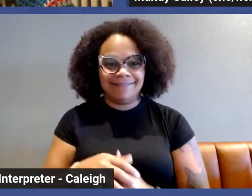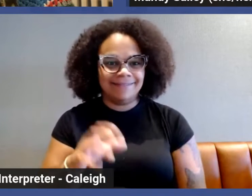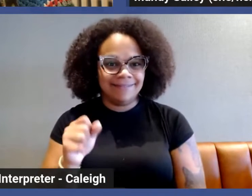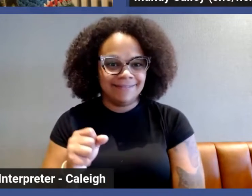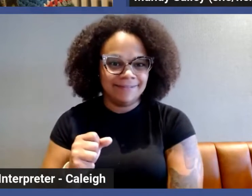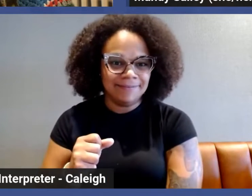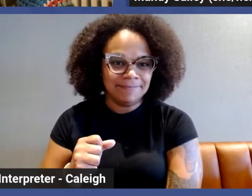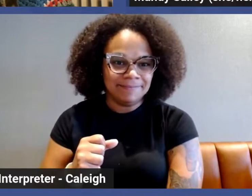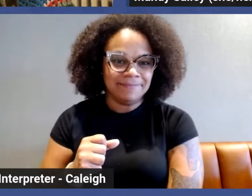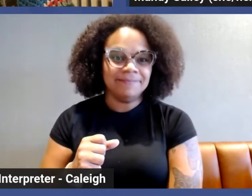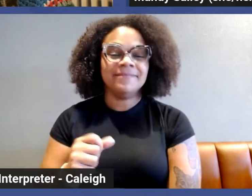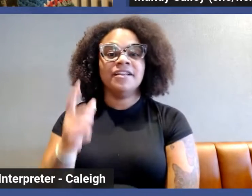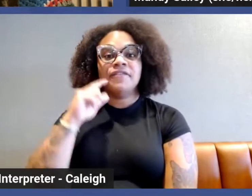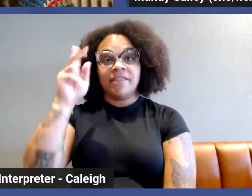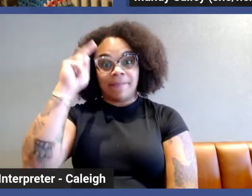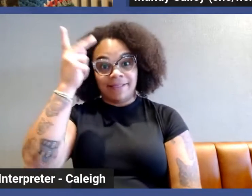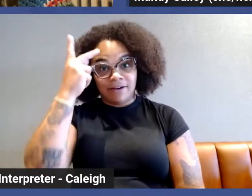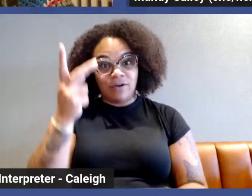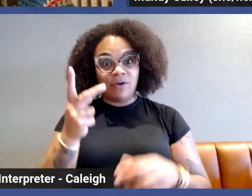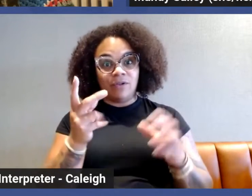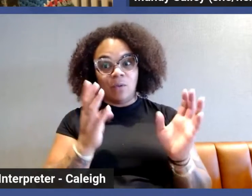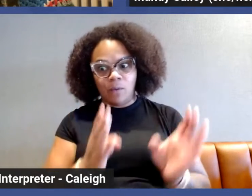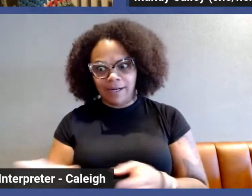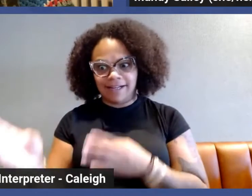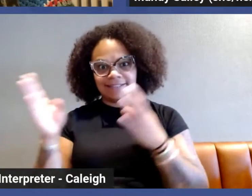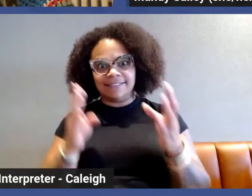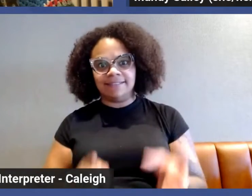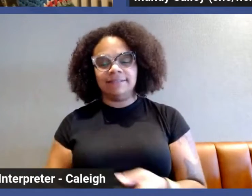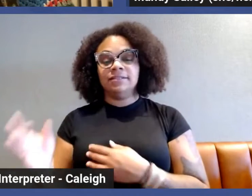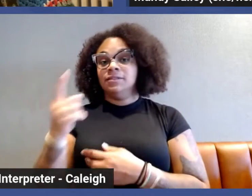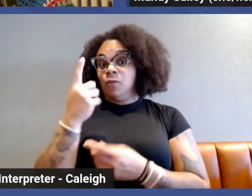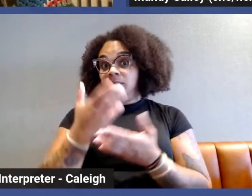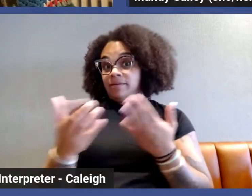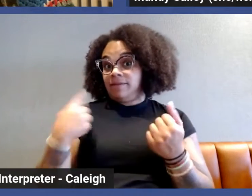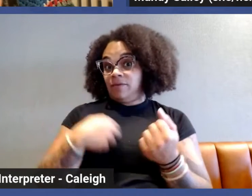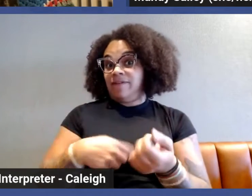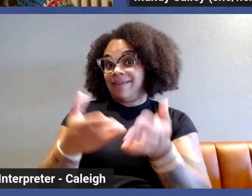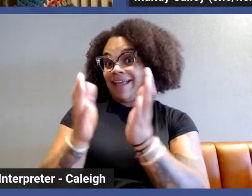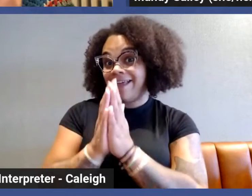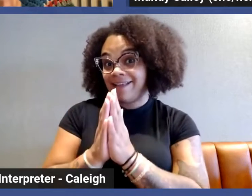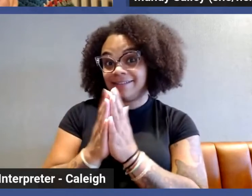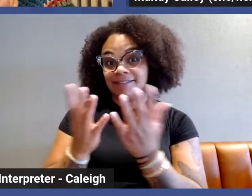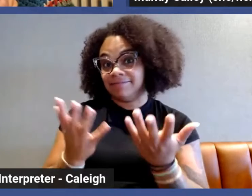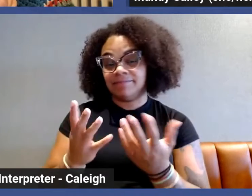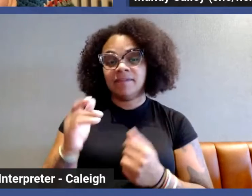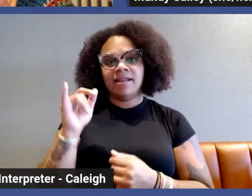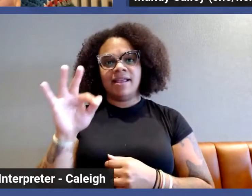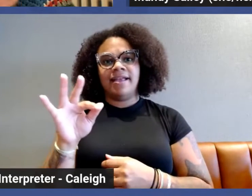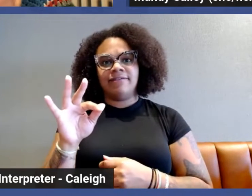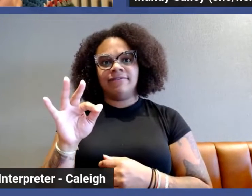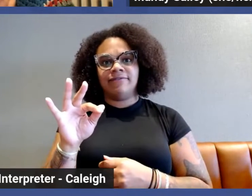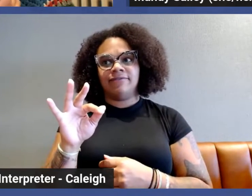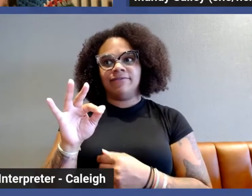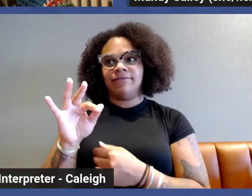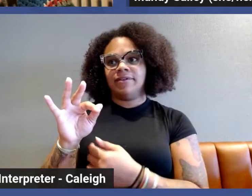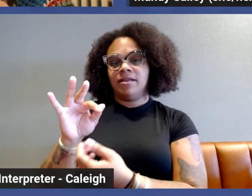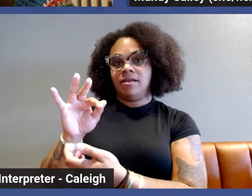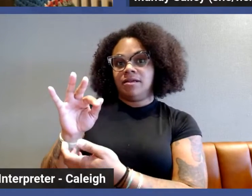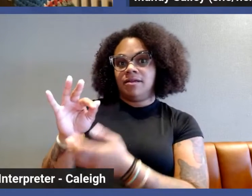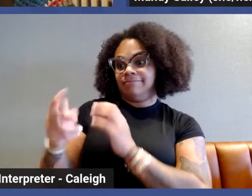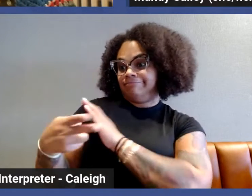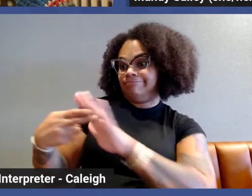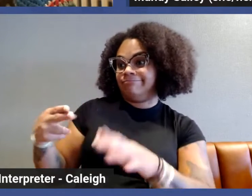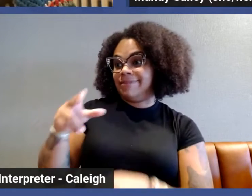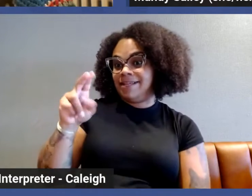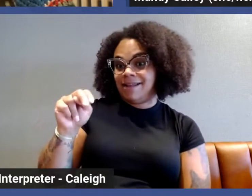like you say, for the political organizing, one thing that we had asked about was if being not marked as not safe for work had impacted the